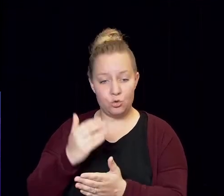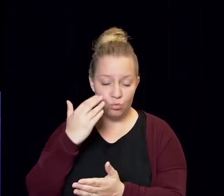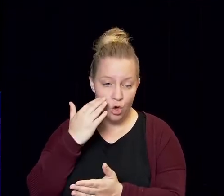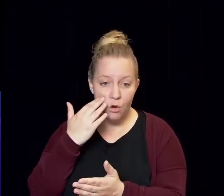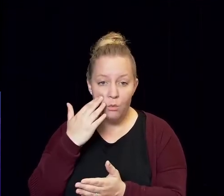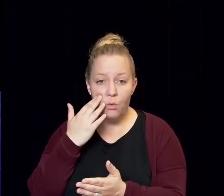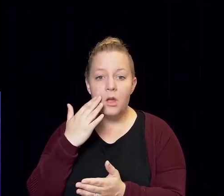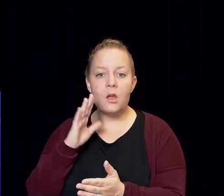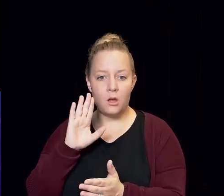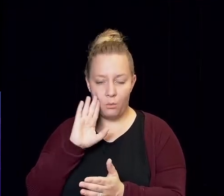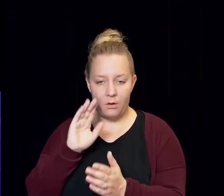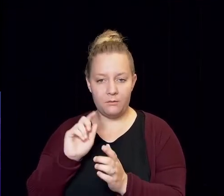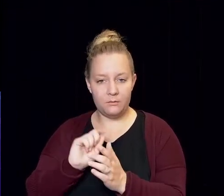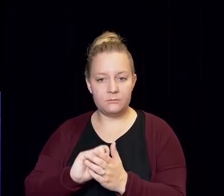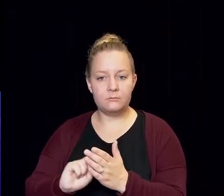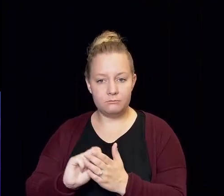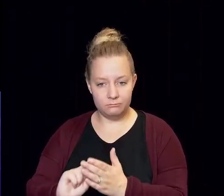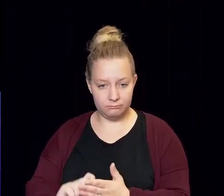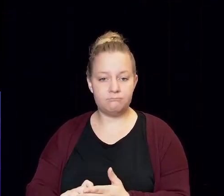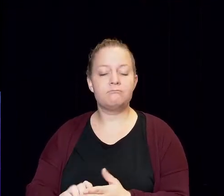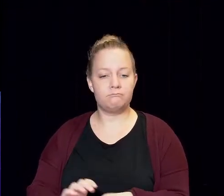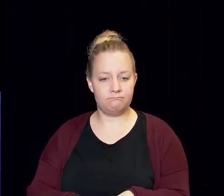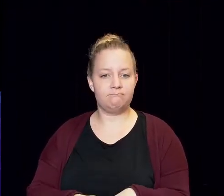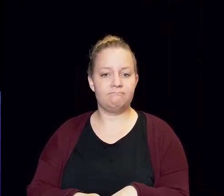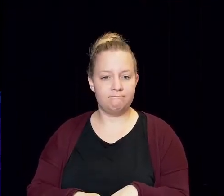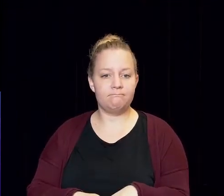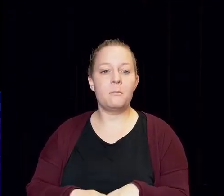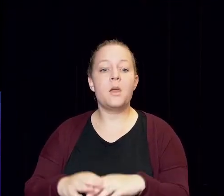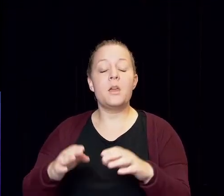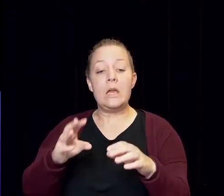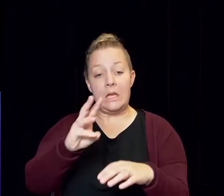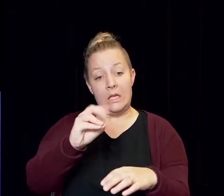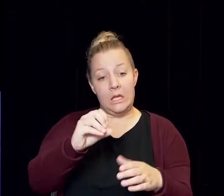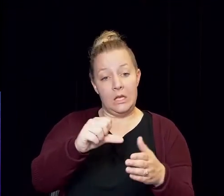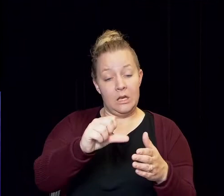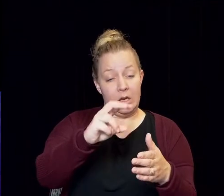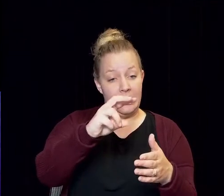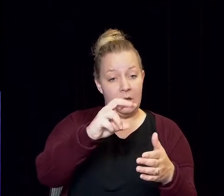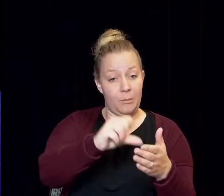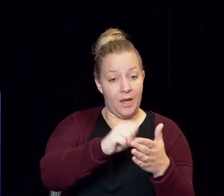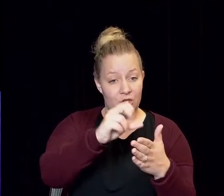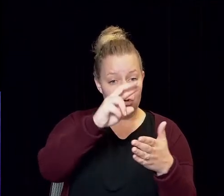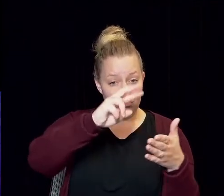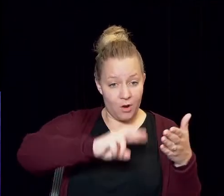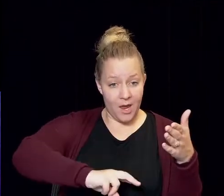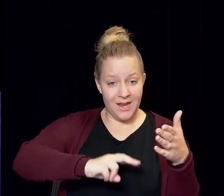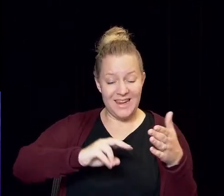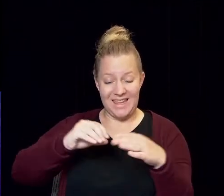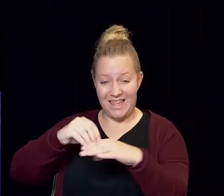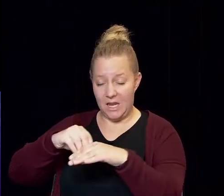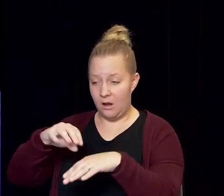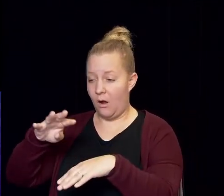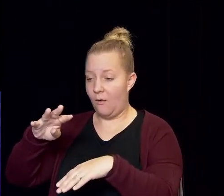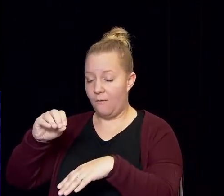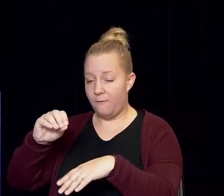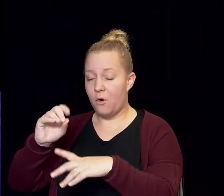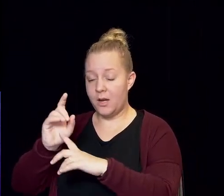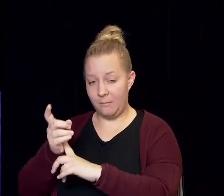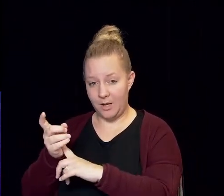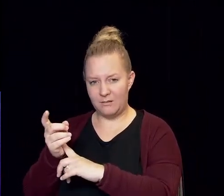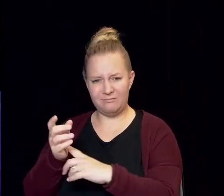unit rate. So the first one, situation, it is 60 pages read in 40 minutes. So 60 pages